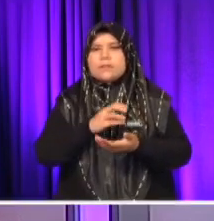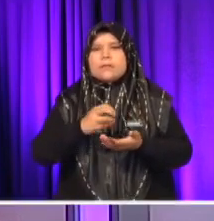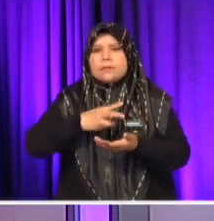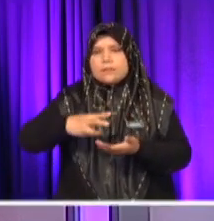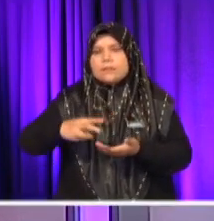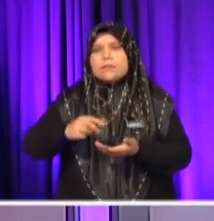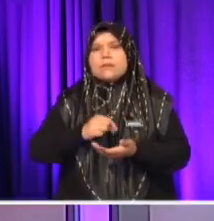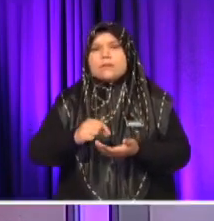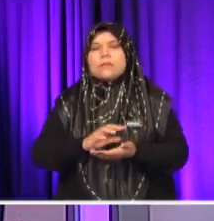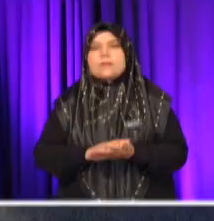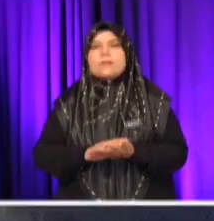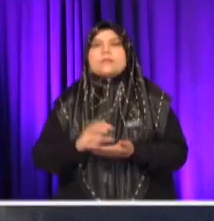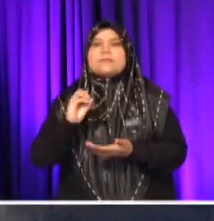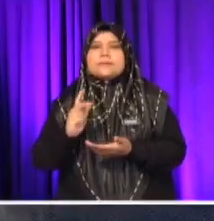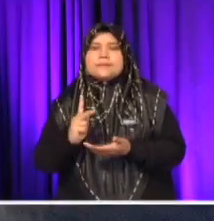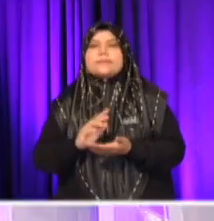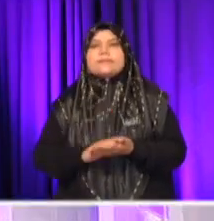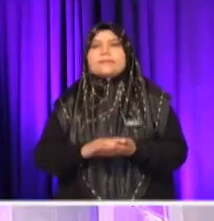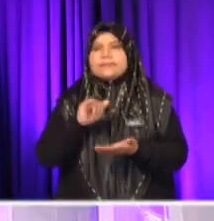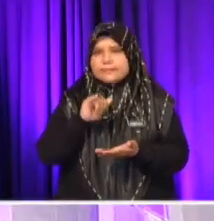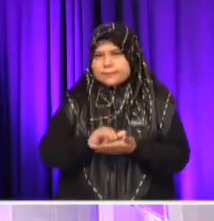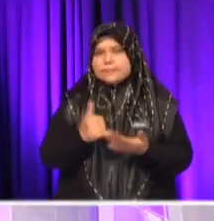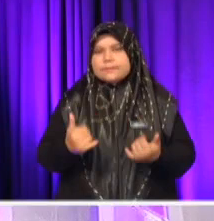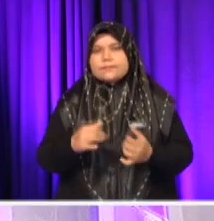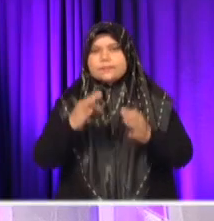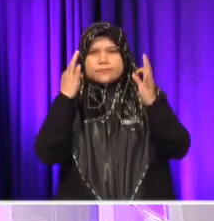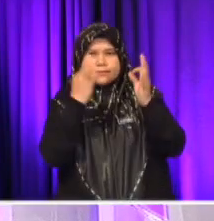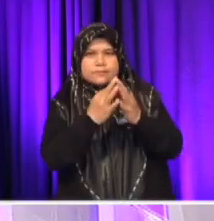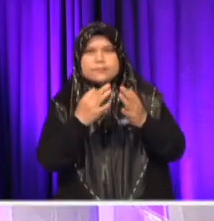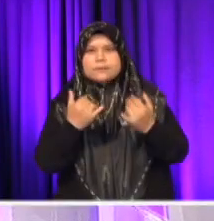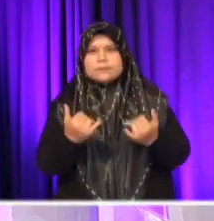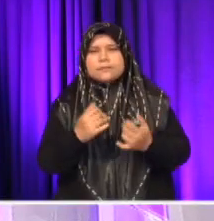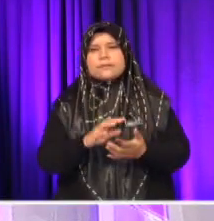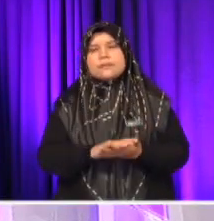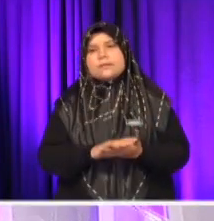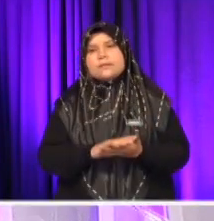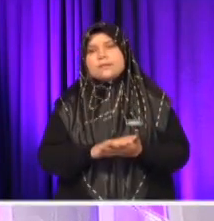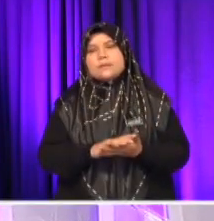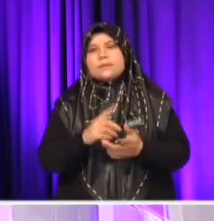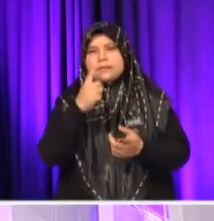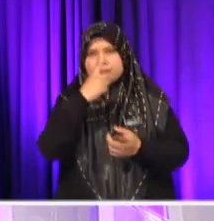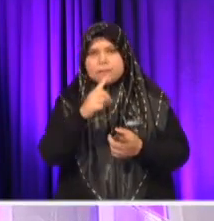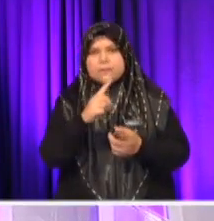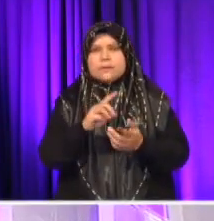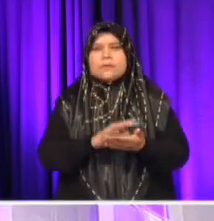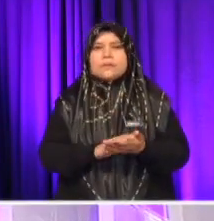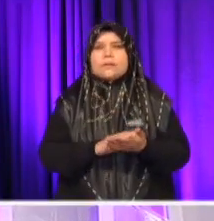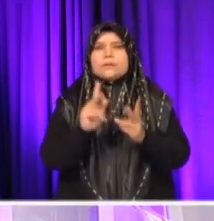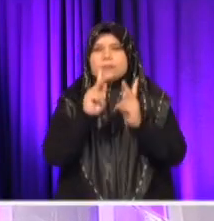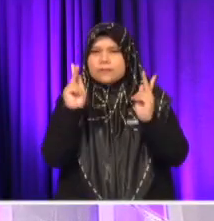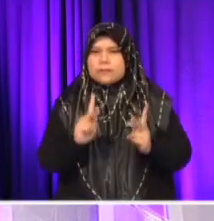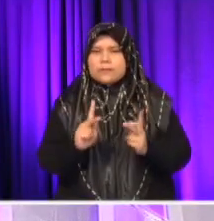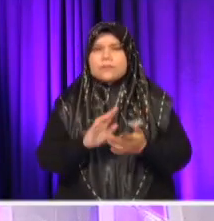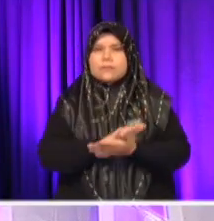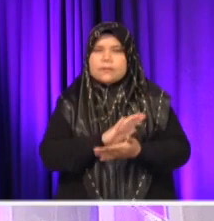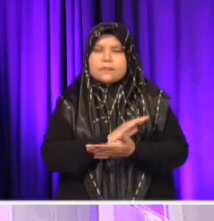writing. Okay, there you have it. So this is our focus for today's episode as well as segment for Pentaksiran Sumatif. But that is not